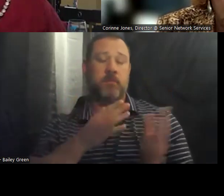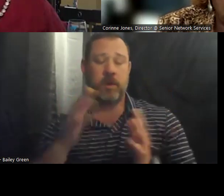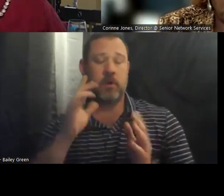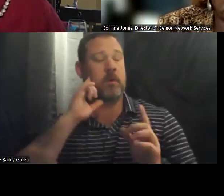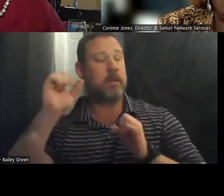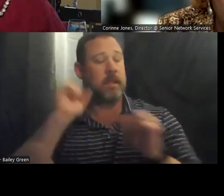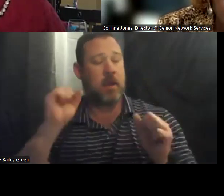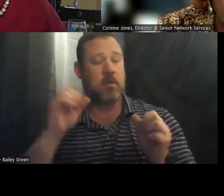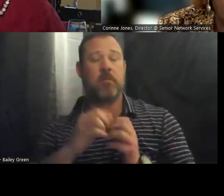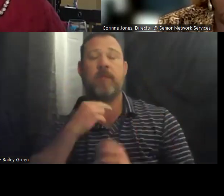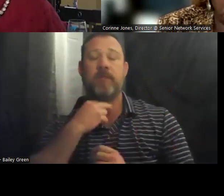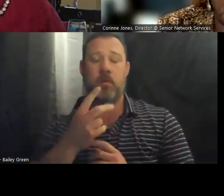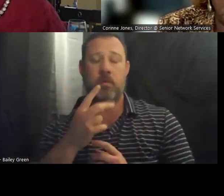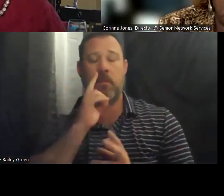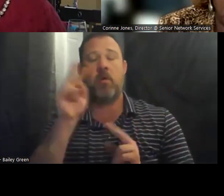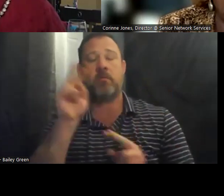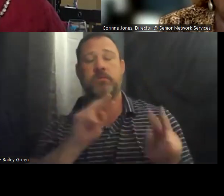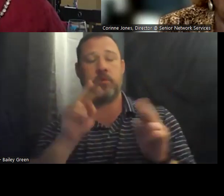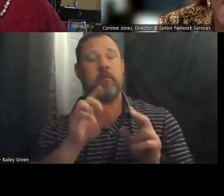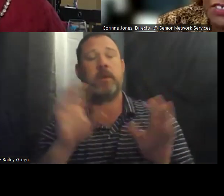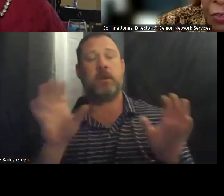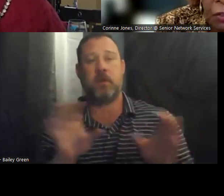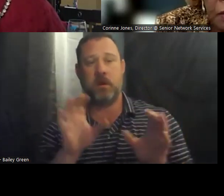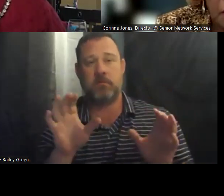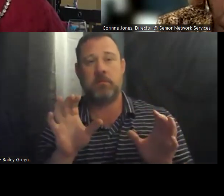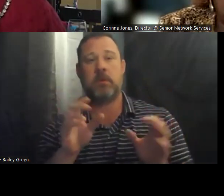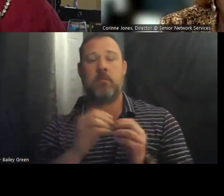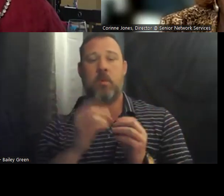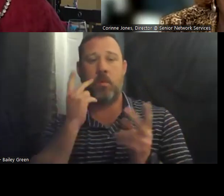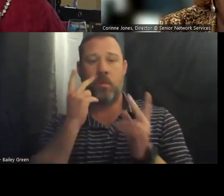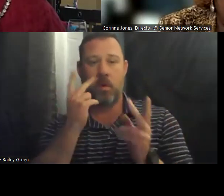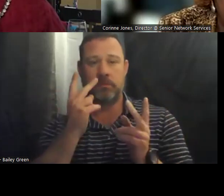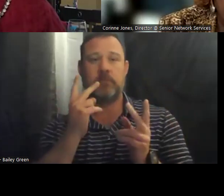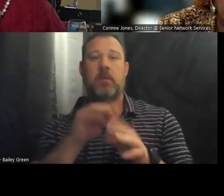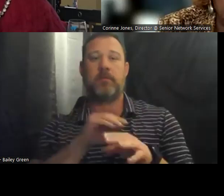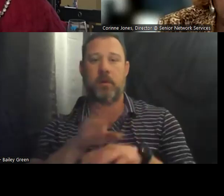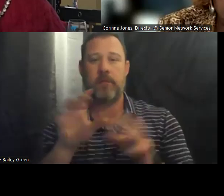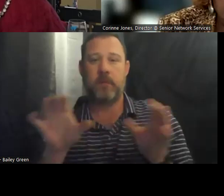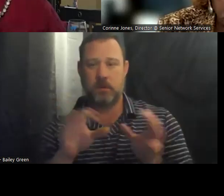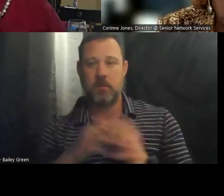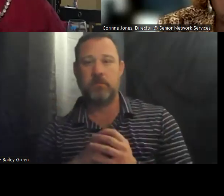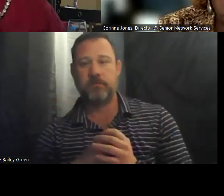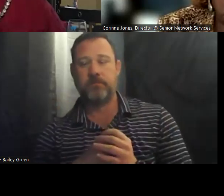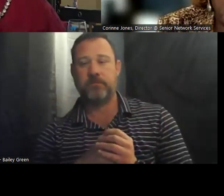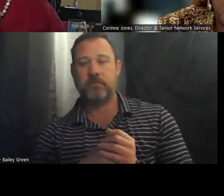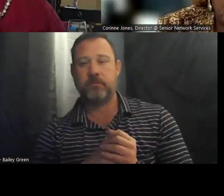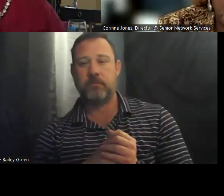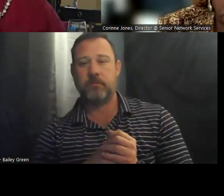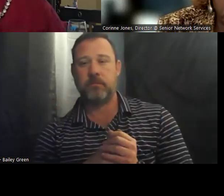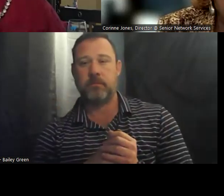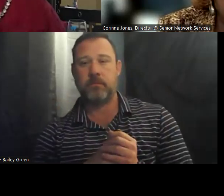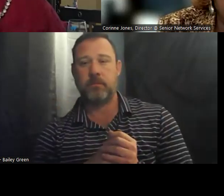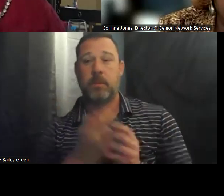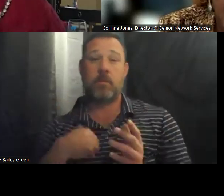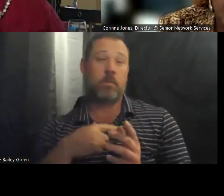vocal, more observant of what is being done, and more watchful of the effects of what is being done. We may come